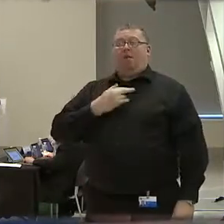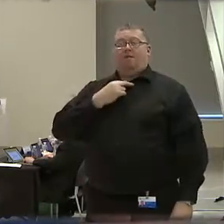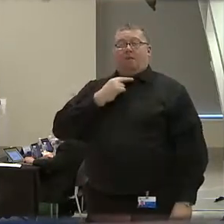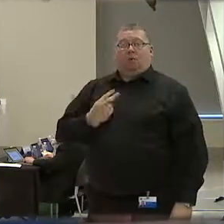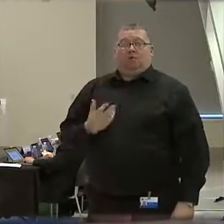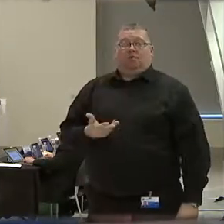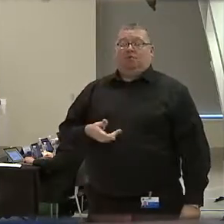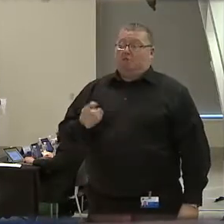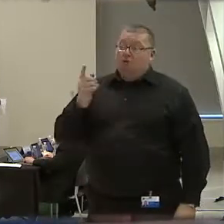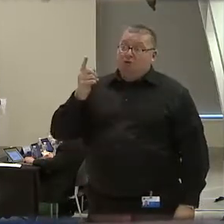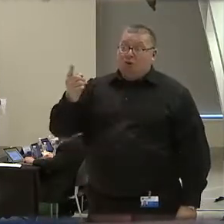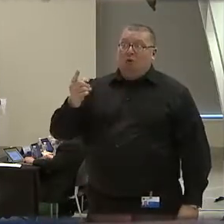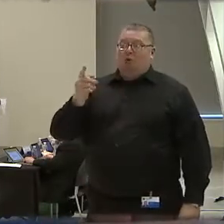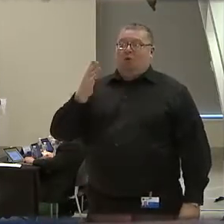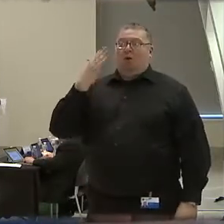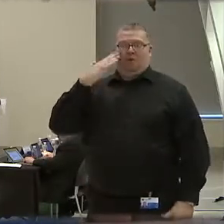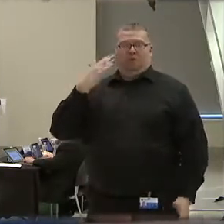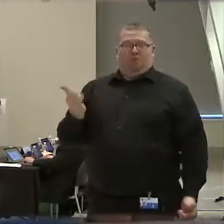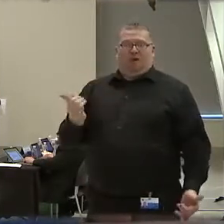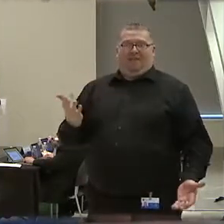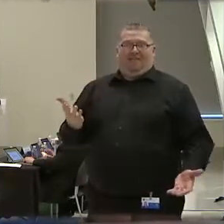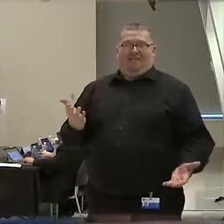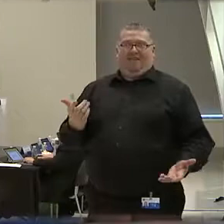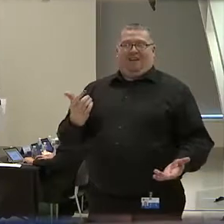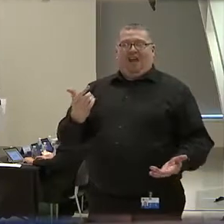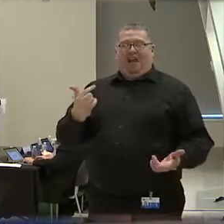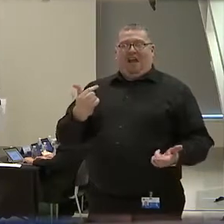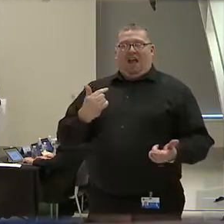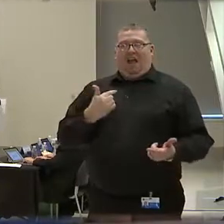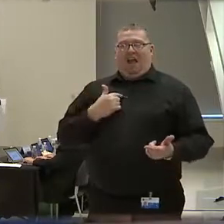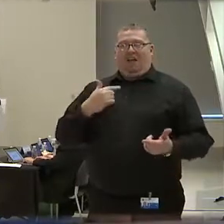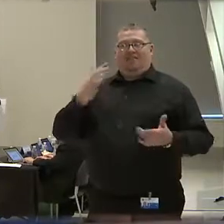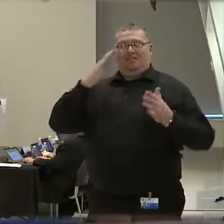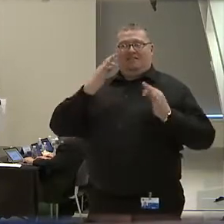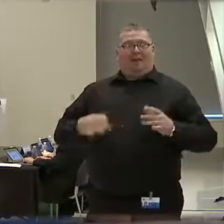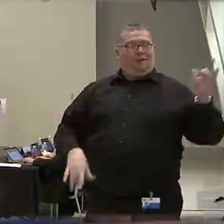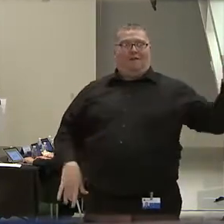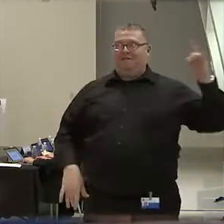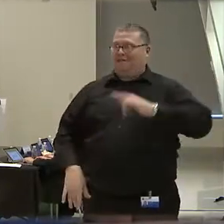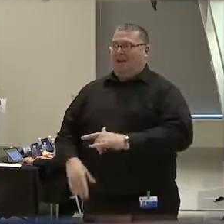know, you are, that's why I made the lovely flight